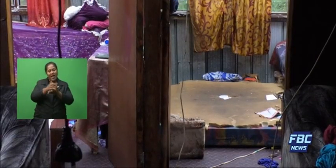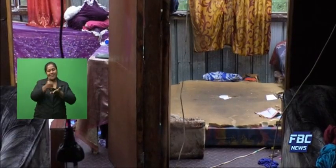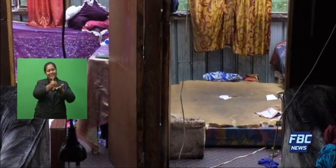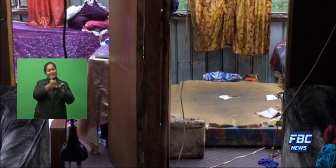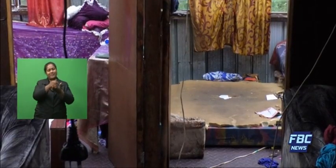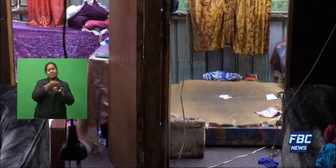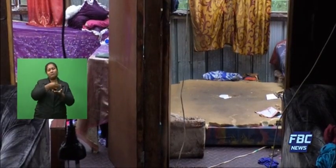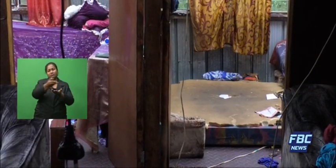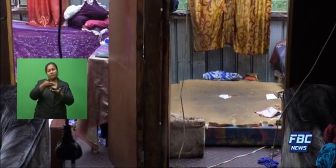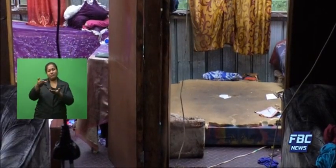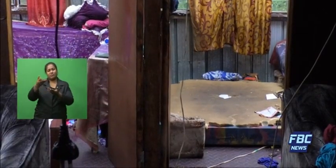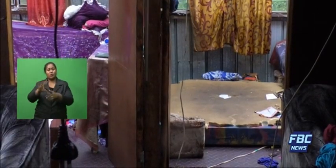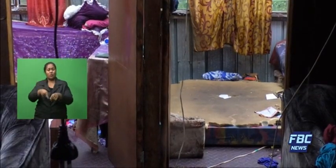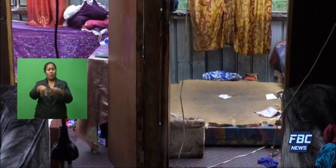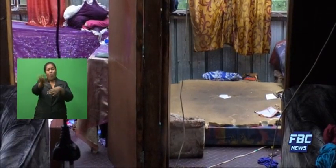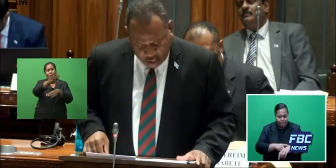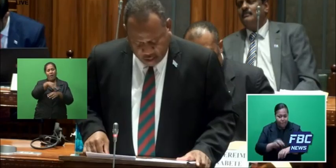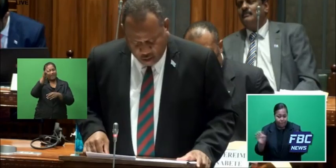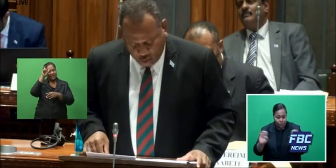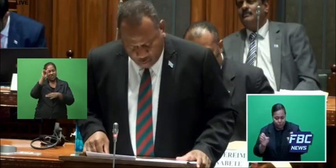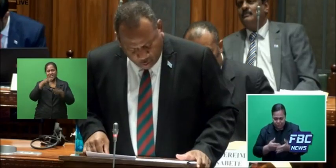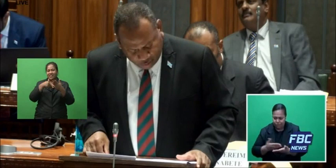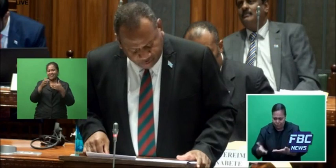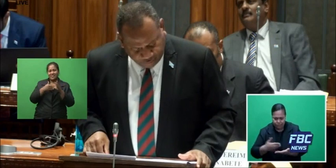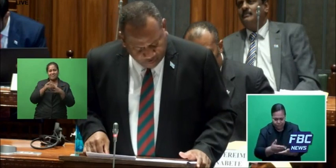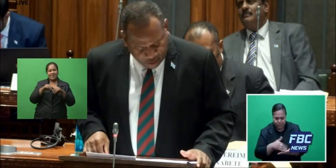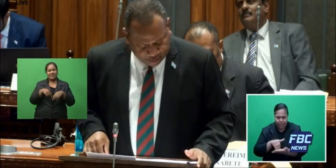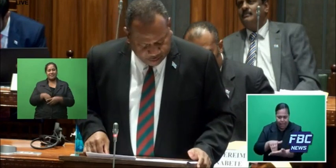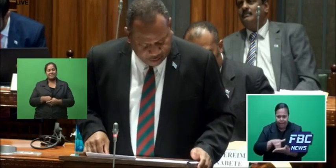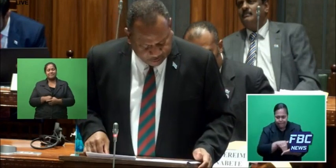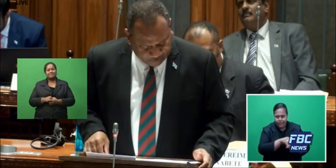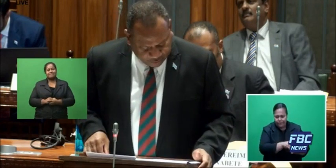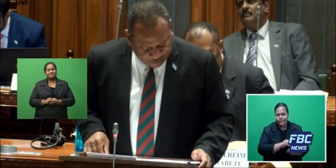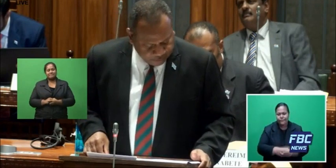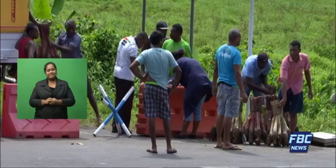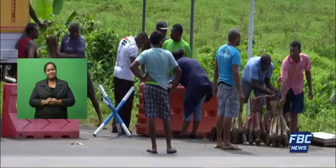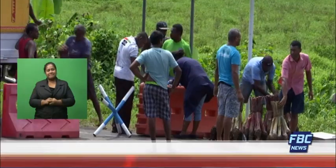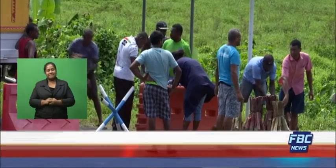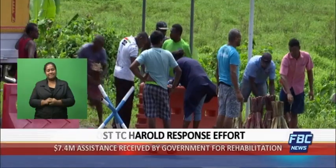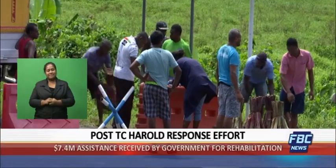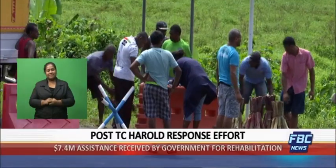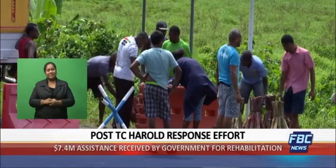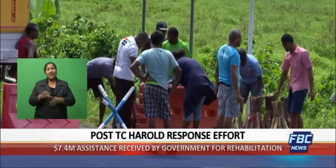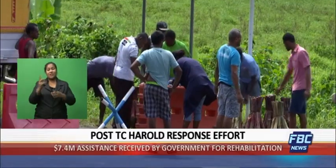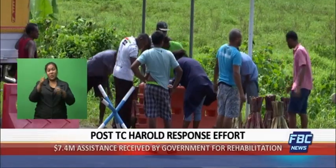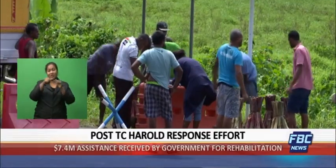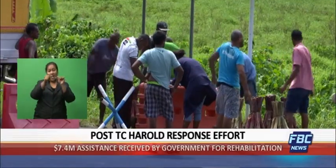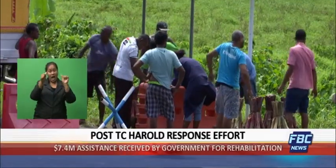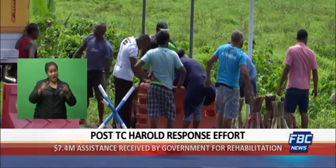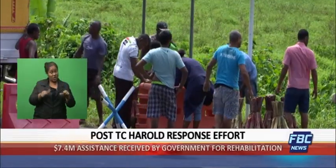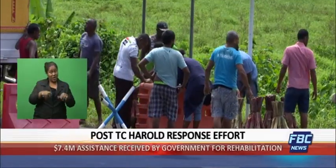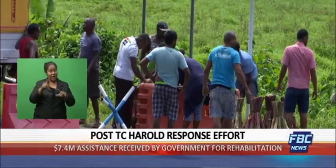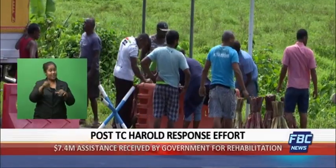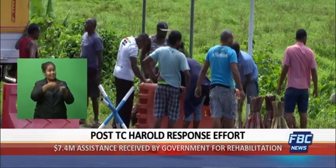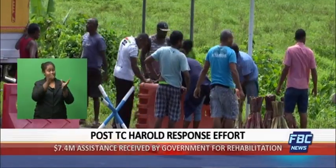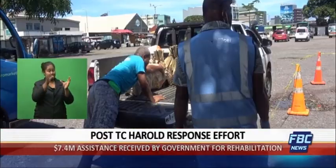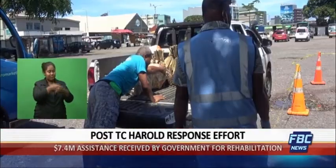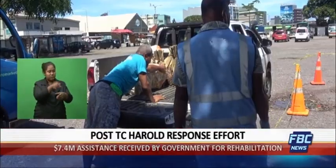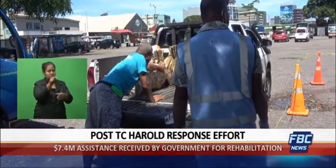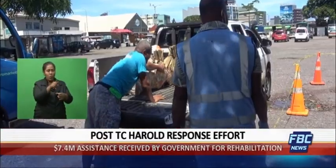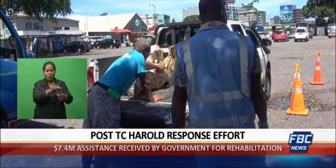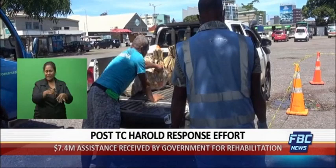a timely manner for all Fijians despite the overwhelming challenges faced. The agriculture sector was severely